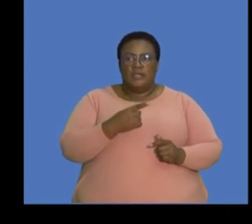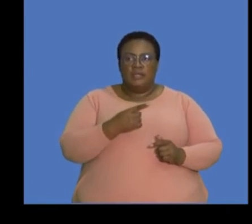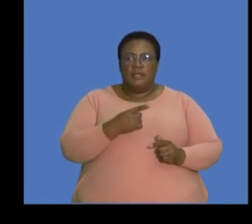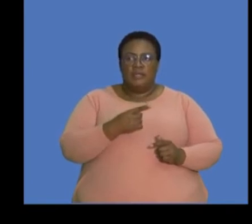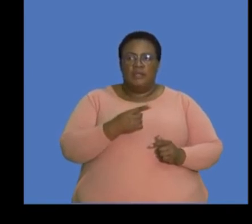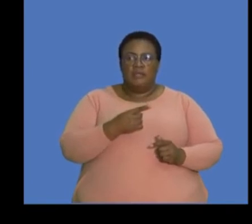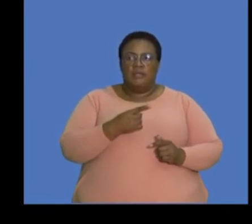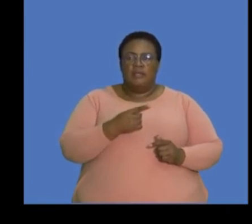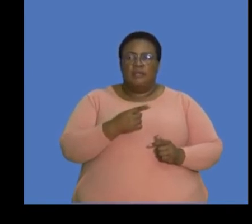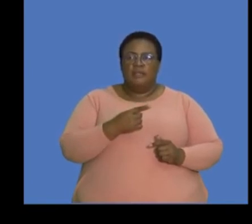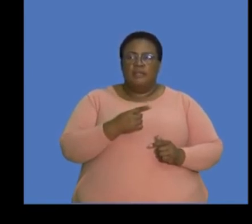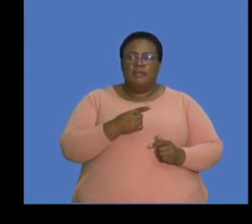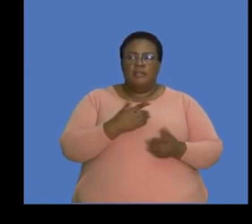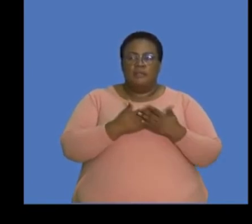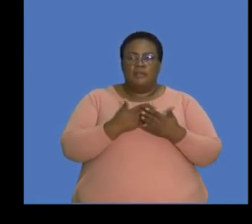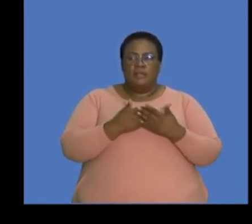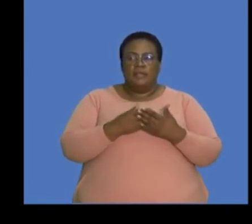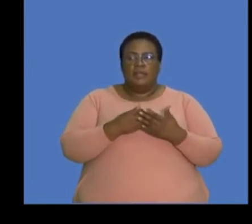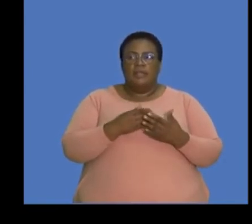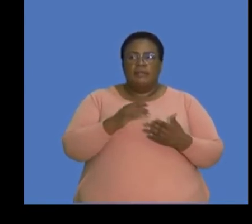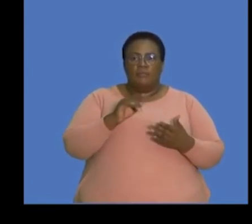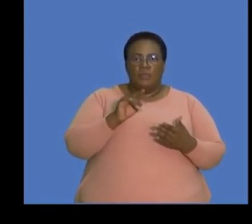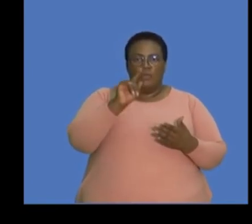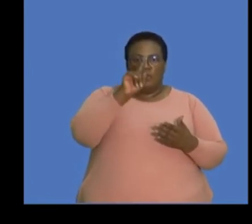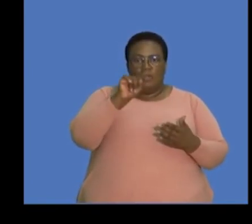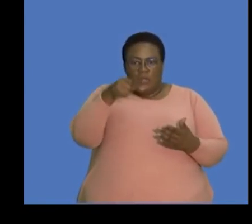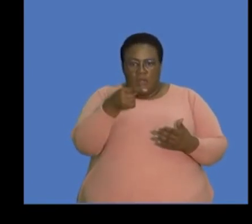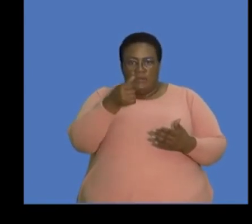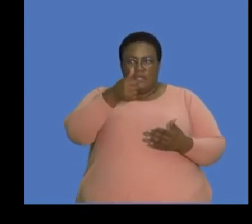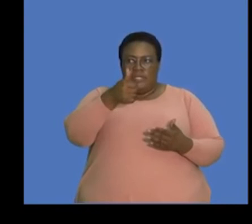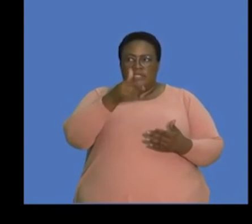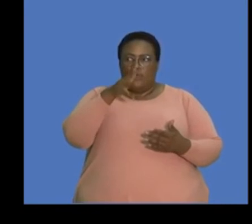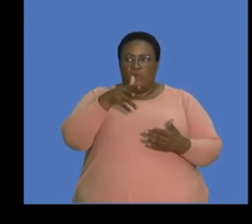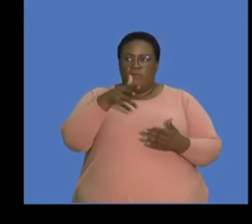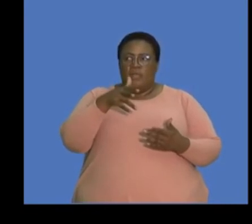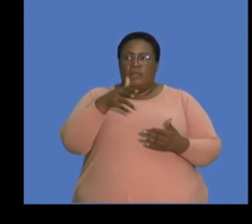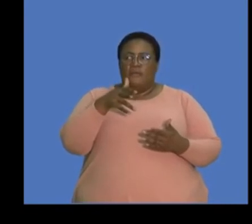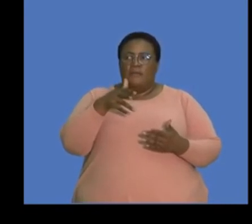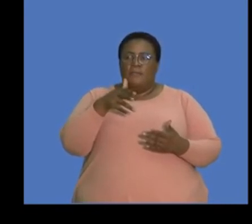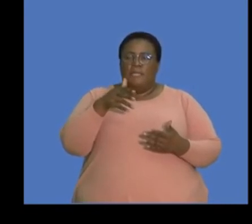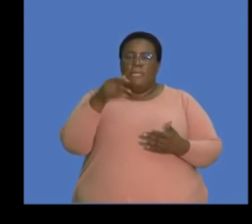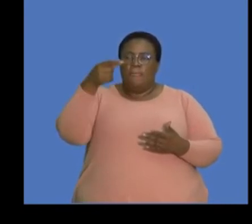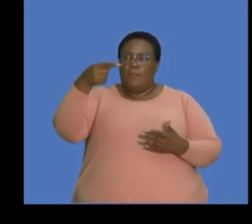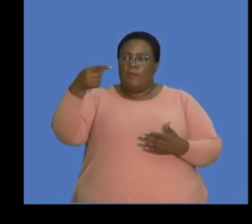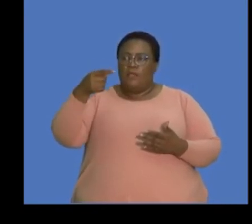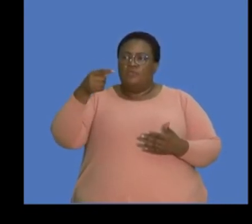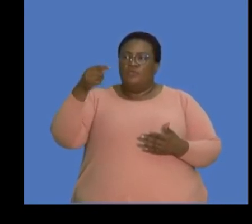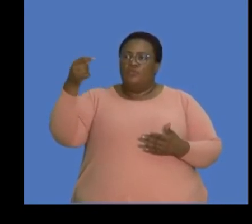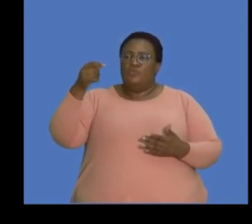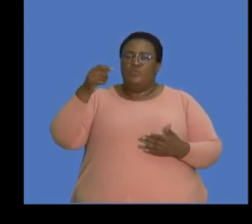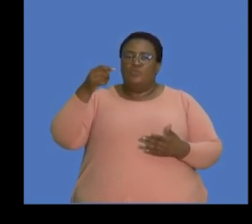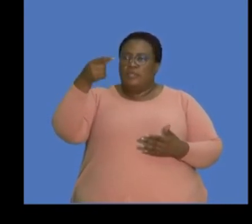that even if we put it to one decimal place, this then will be equals to negative 18.